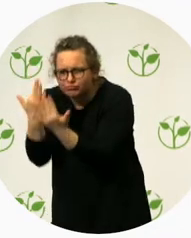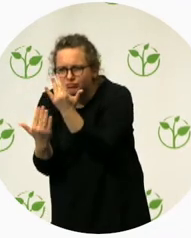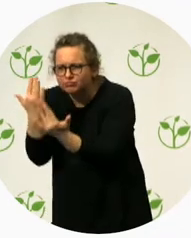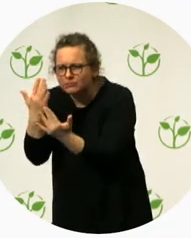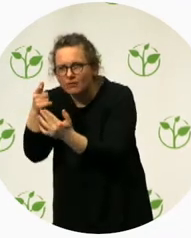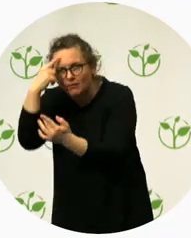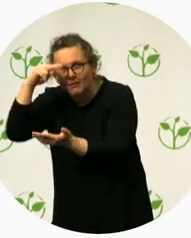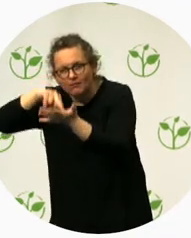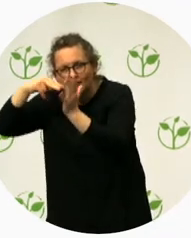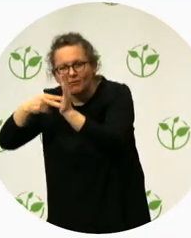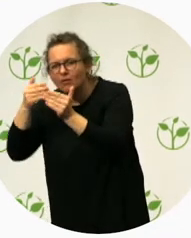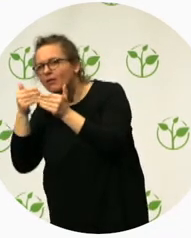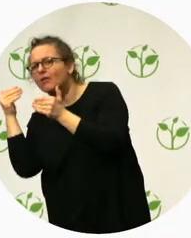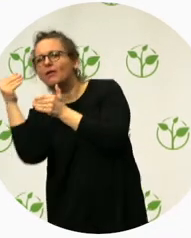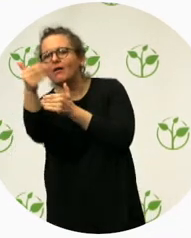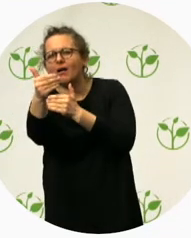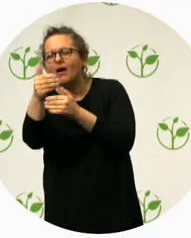that data in new ways.